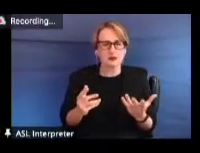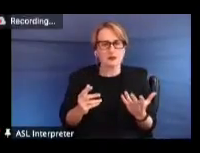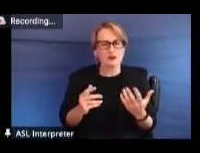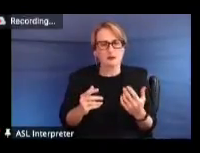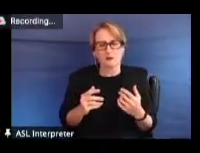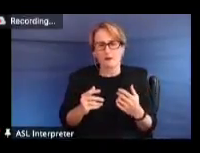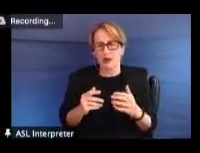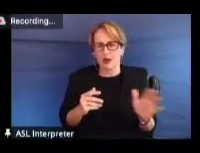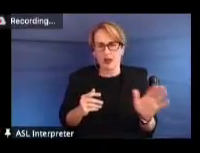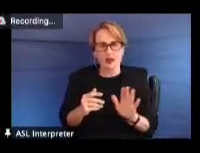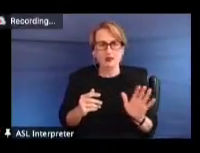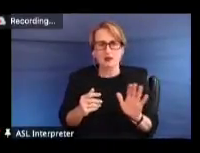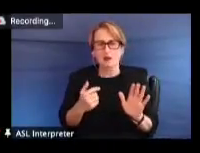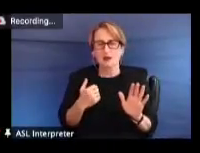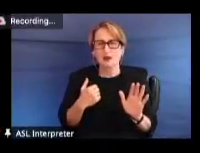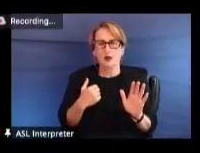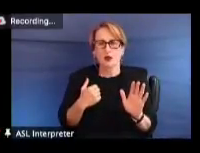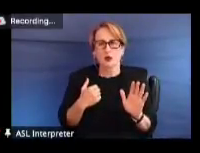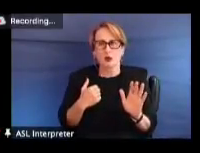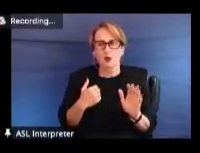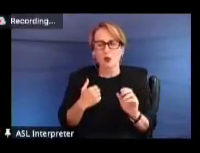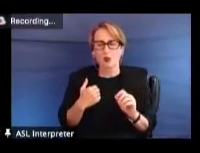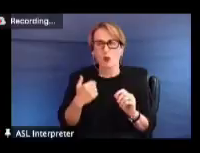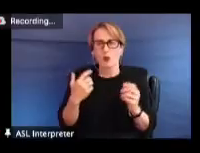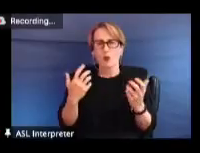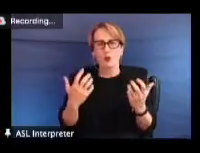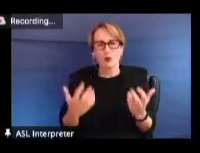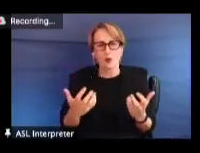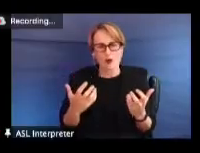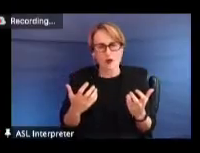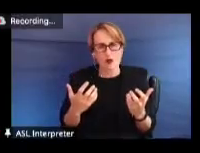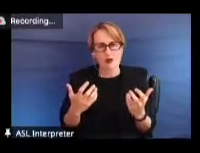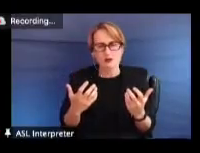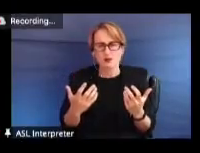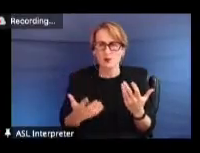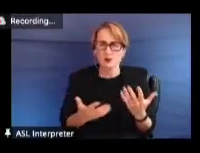avoid any additional, kind